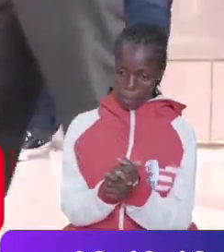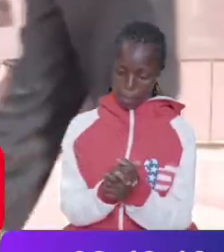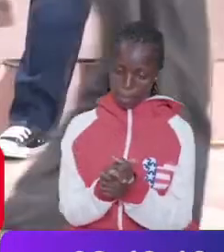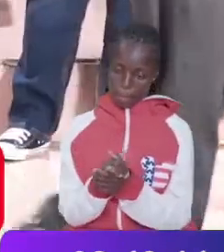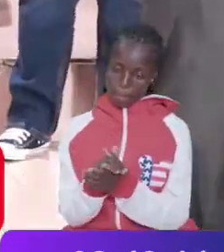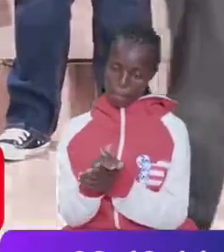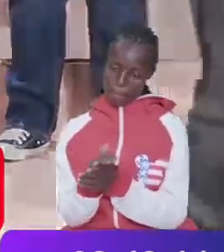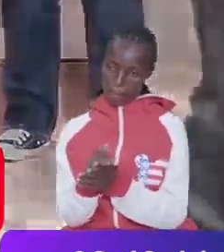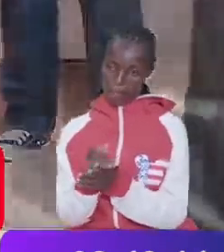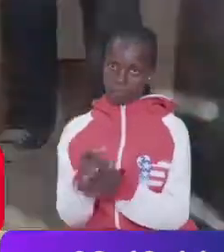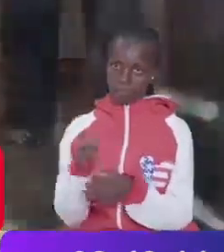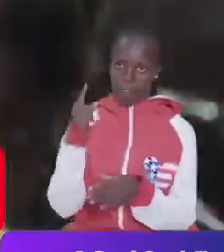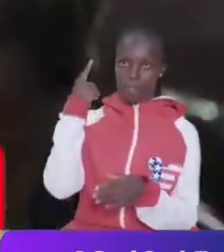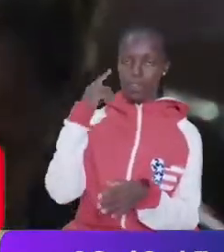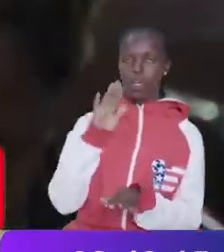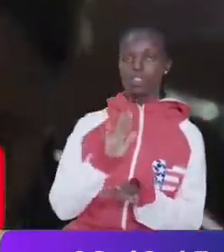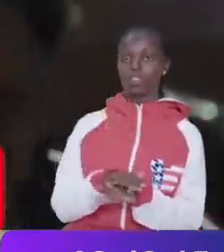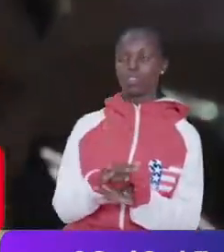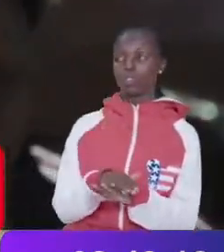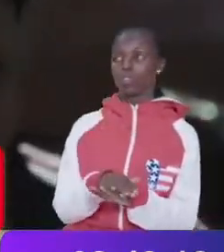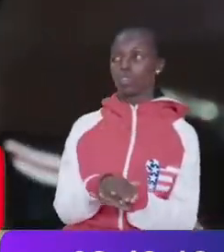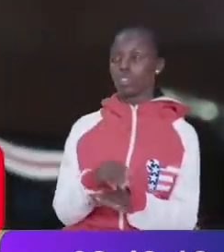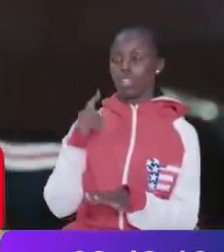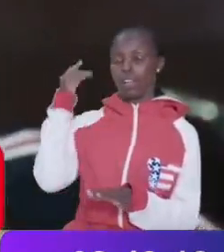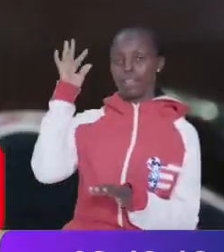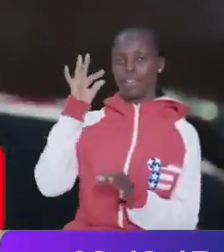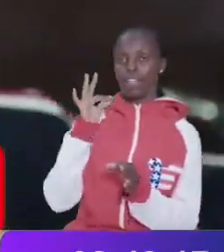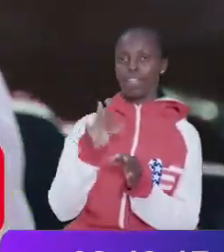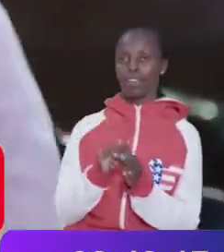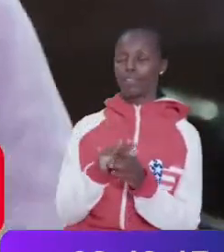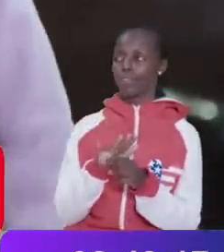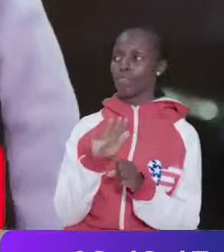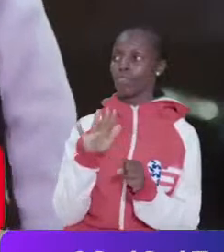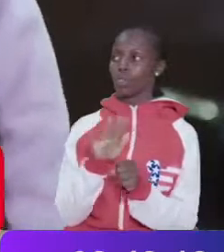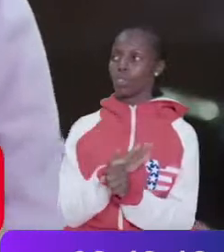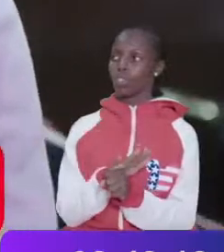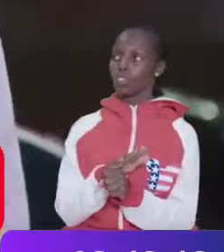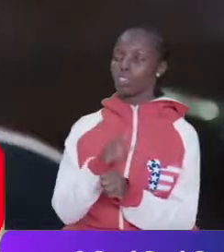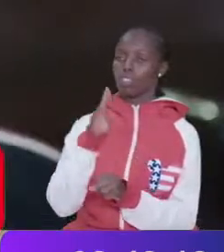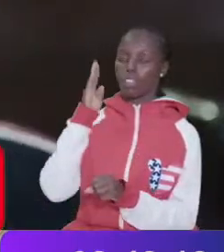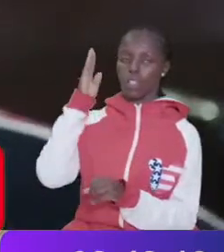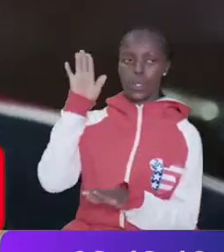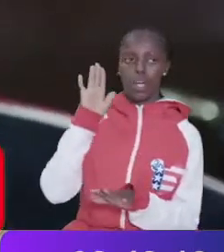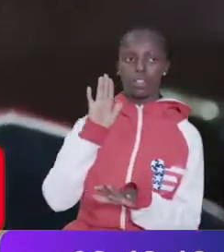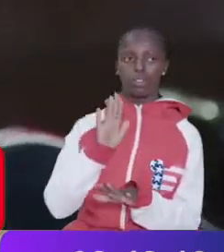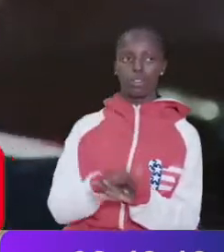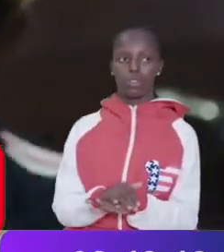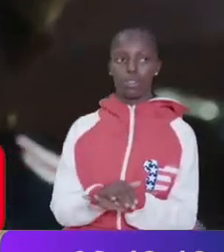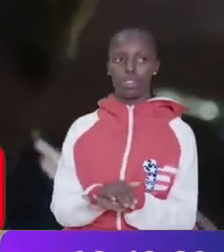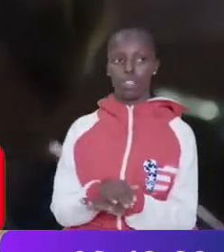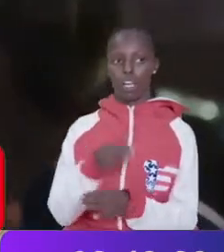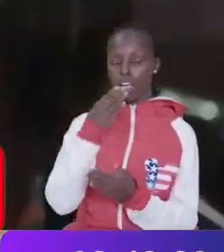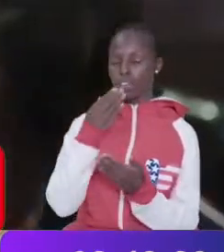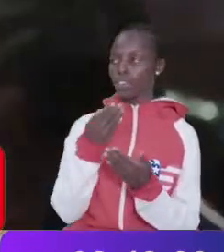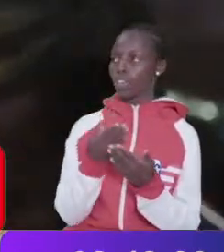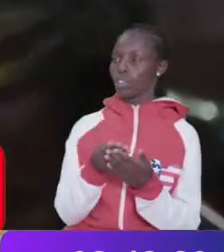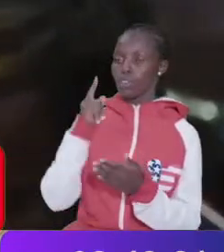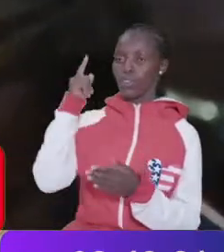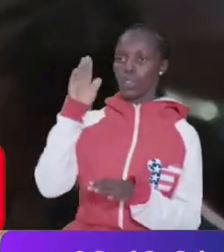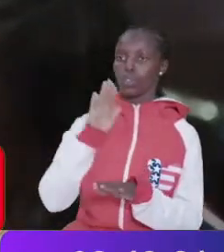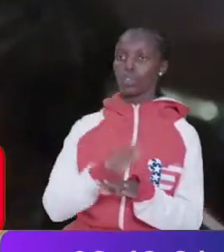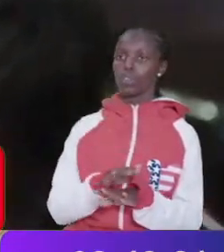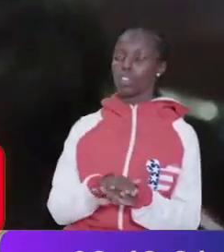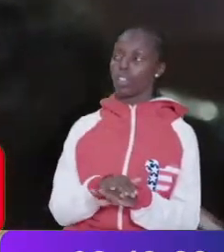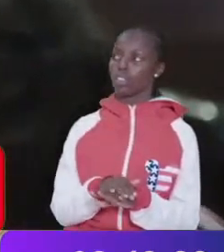kwa sababu yeye ni mkuu. Yeye ni mwaminifu, yeye ni mwema. Oh, ni asante kwa wema wako.